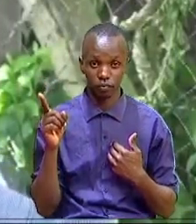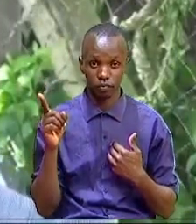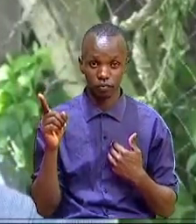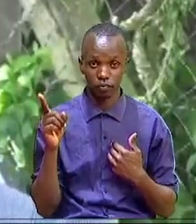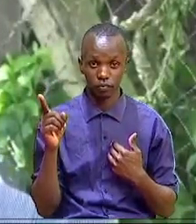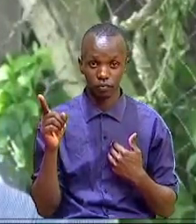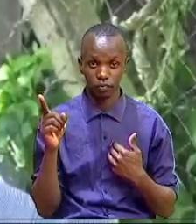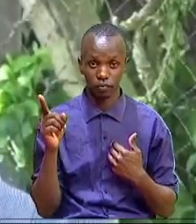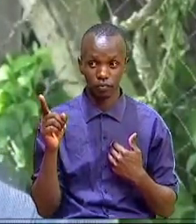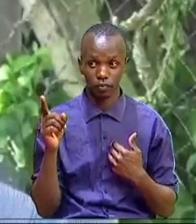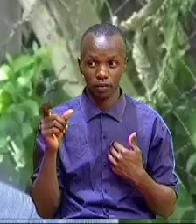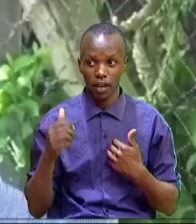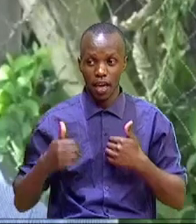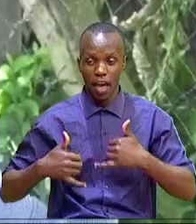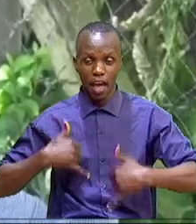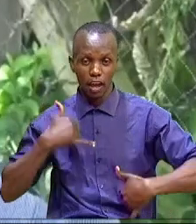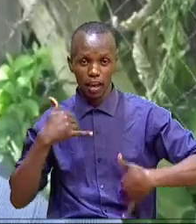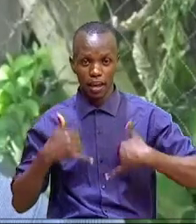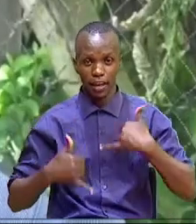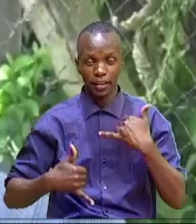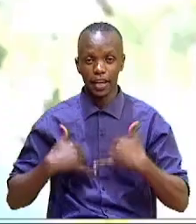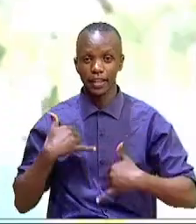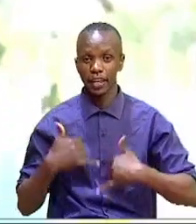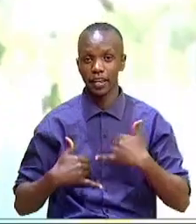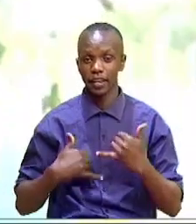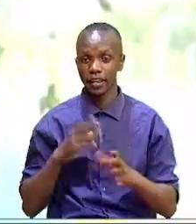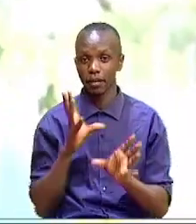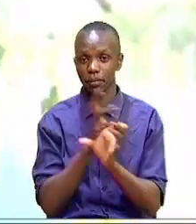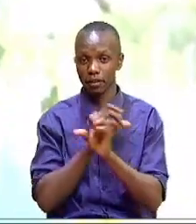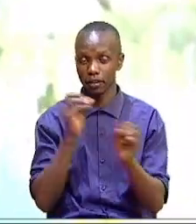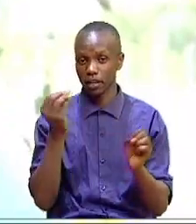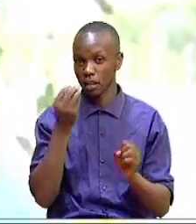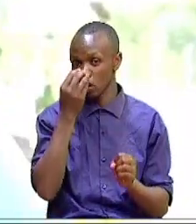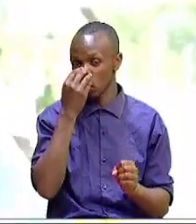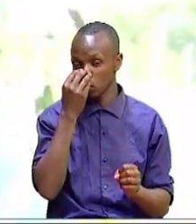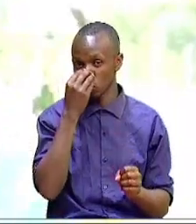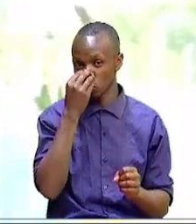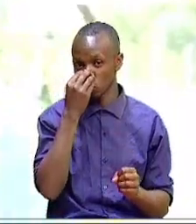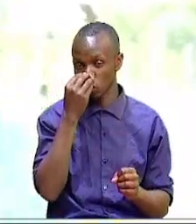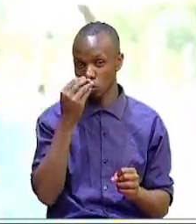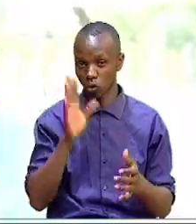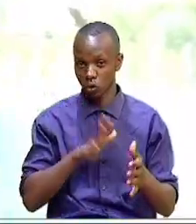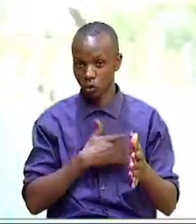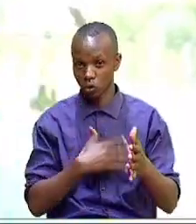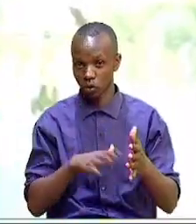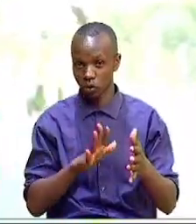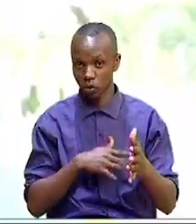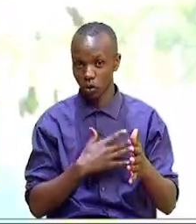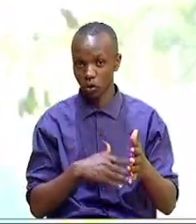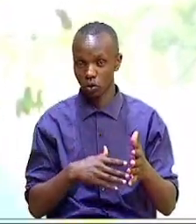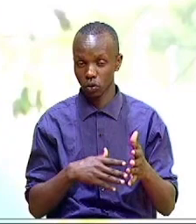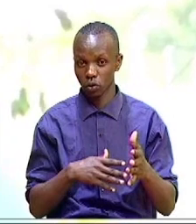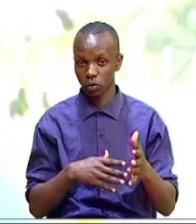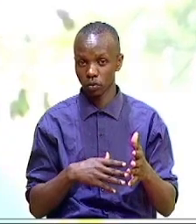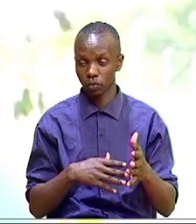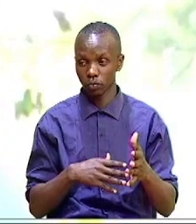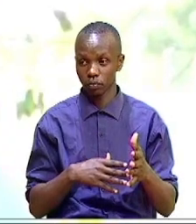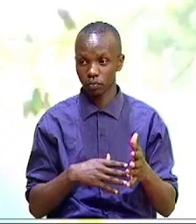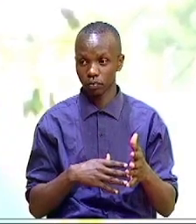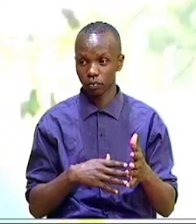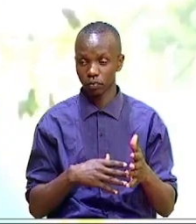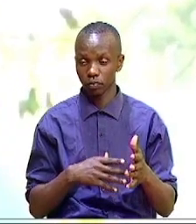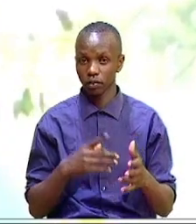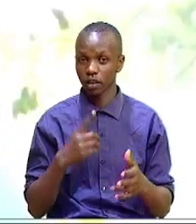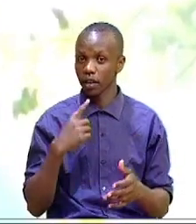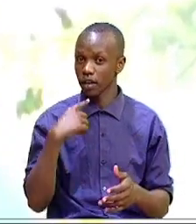nili mondia Mr. President nyimbo. Protus Ocheng, whose stage name is Ocheng Alvaro, said